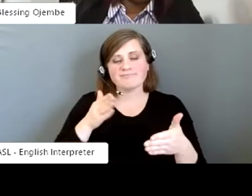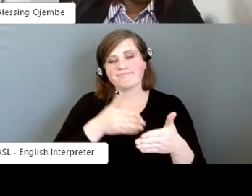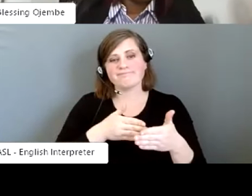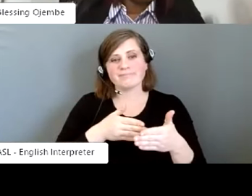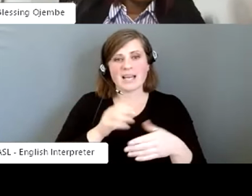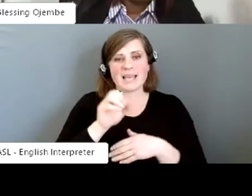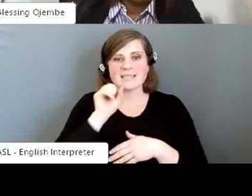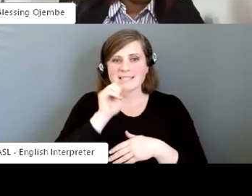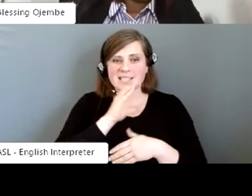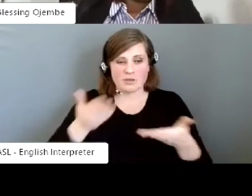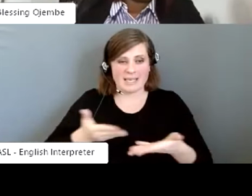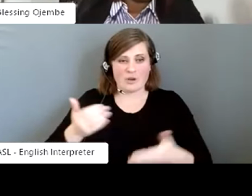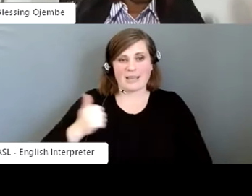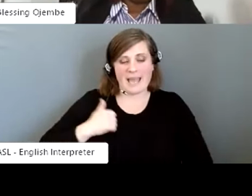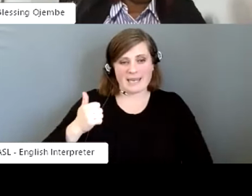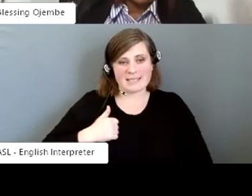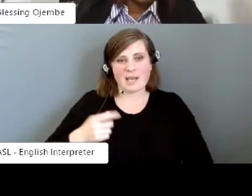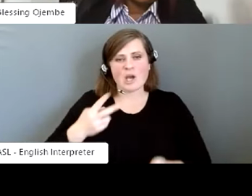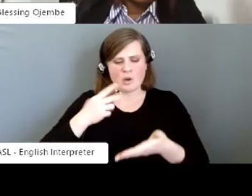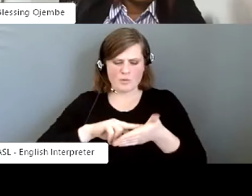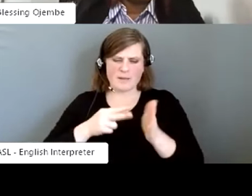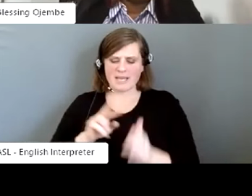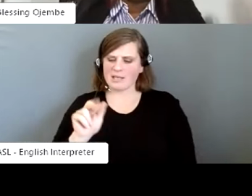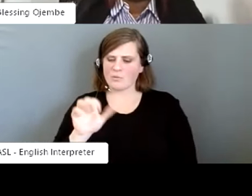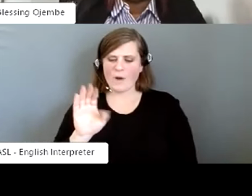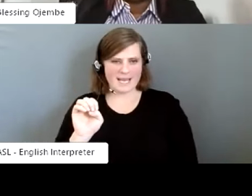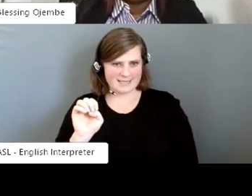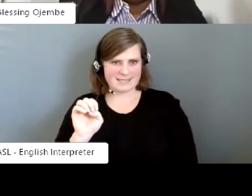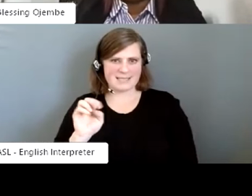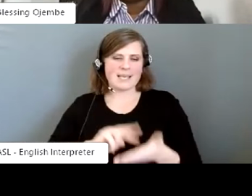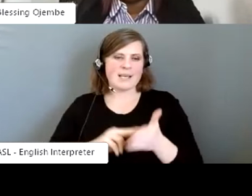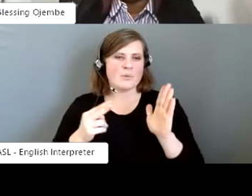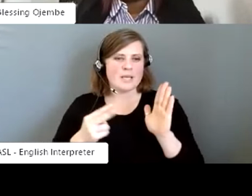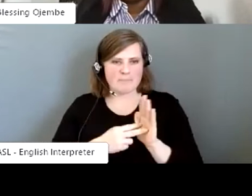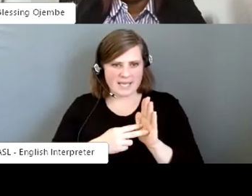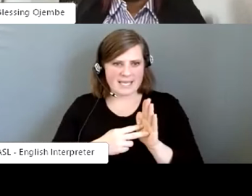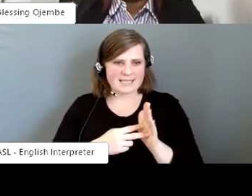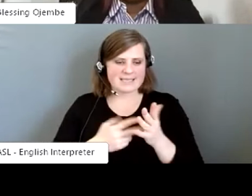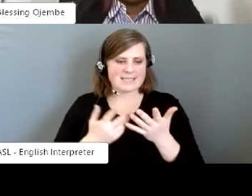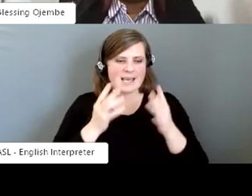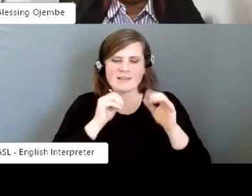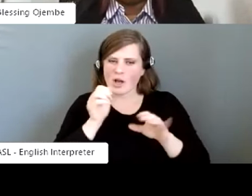And when we talk about erasure, we're simply talking about the practice of collective indifference that renders